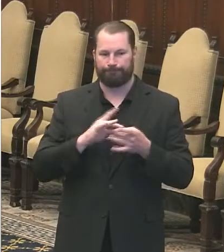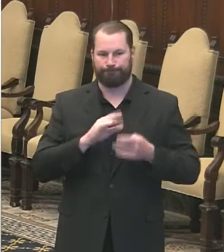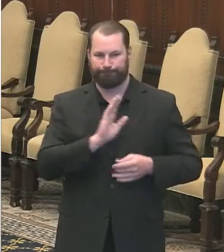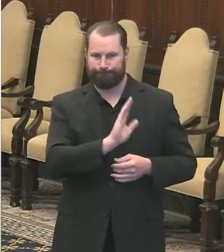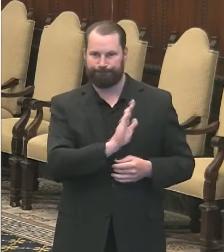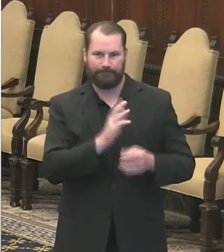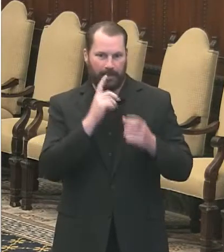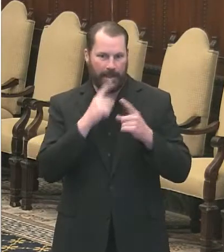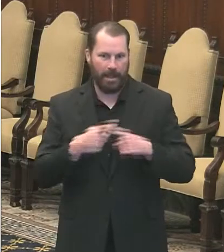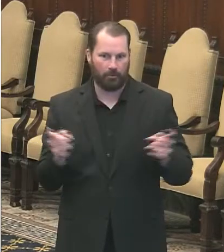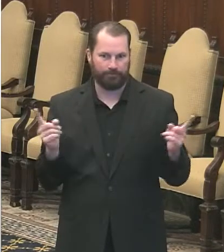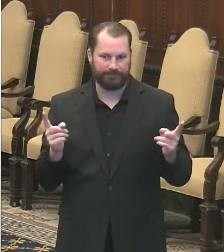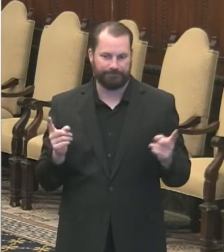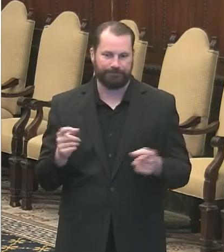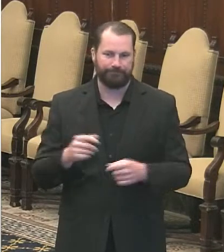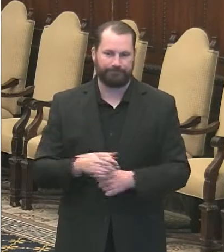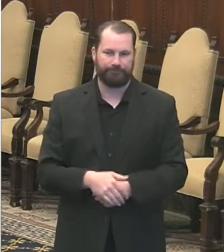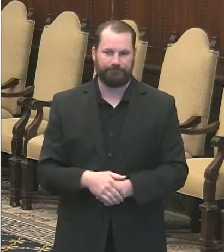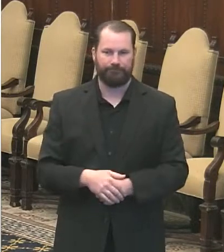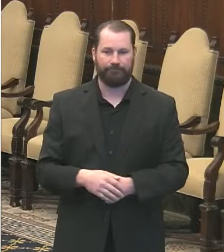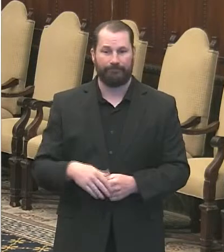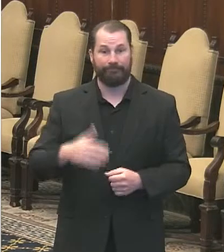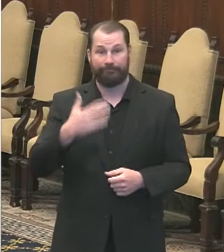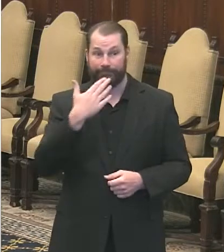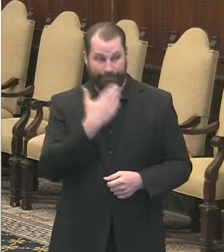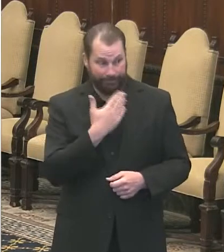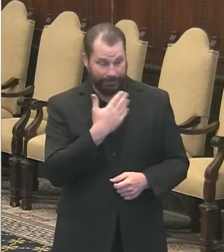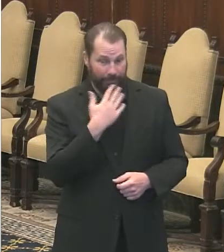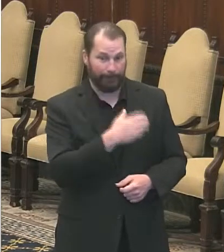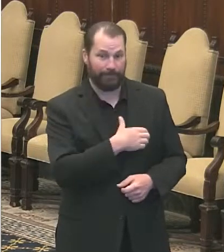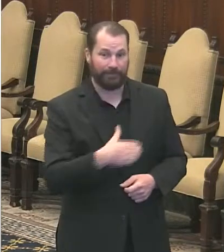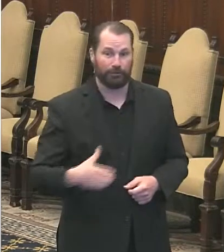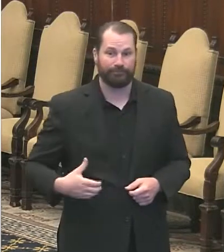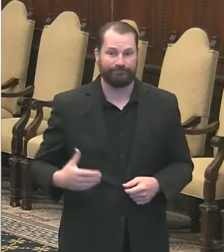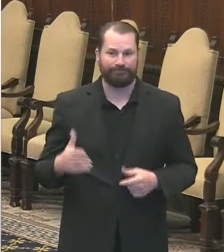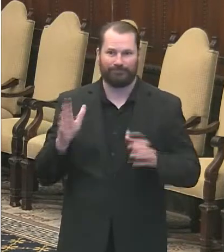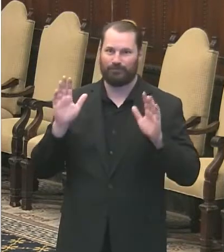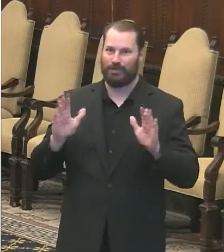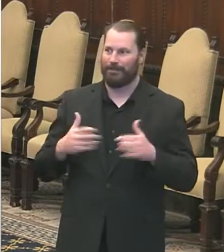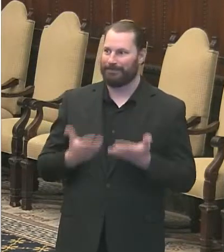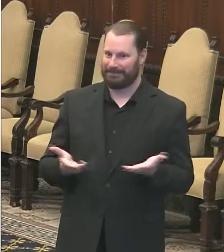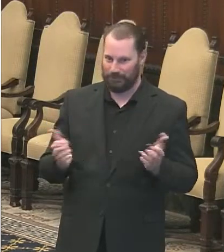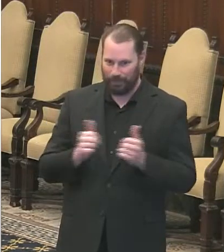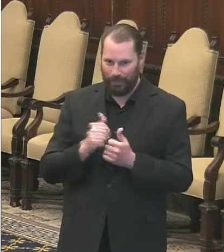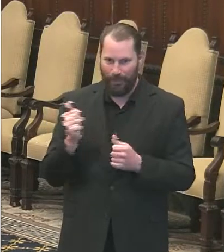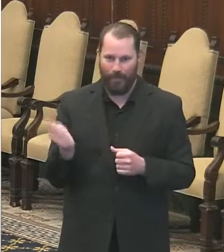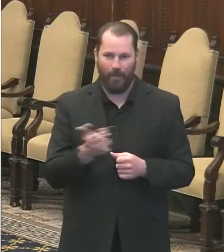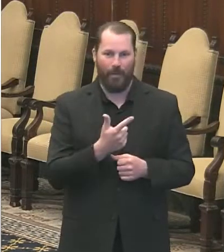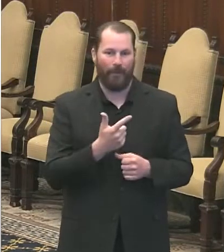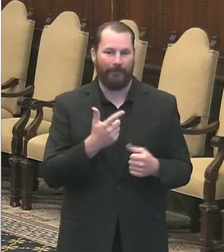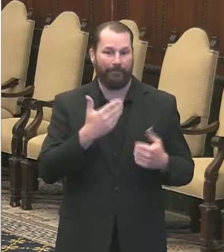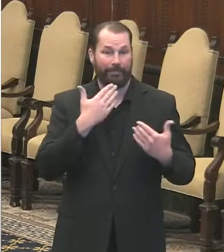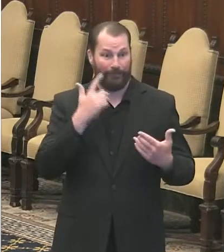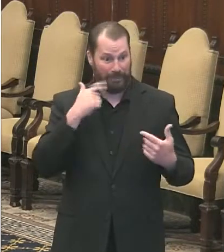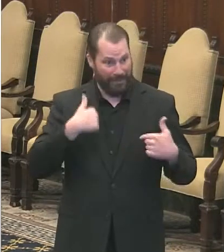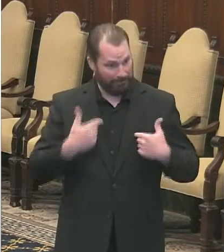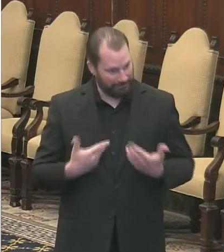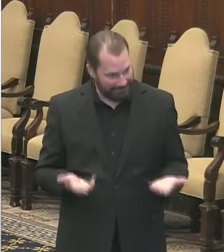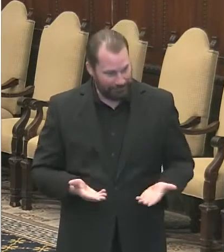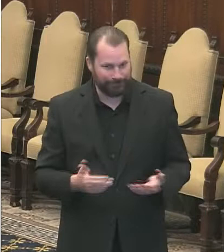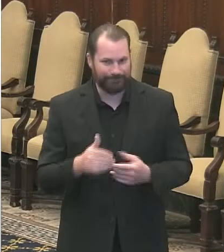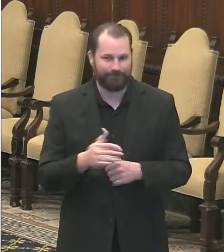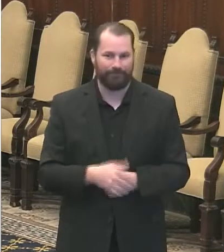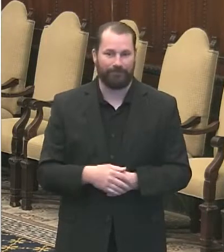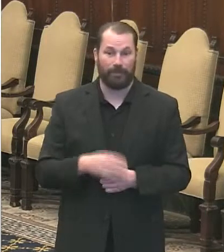Michael, please. Thank you, Mayor Kenney. It's great to be here with you all today, and thank you for having me. On behalf of the entire